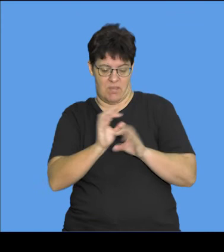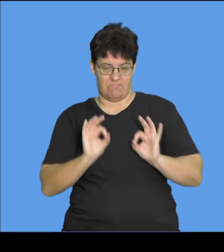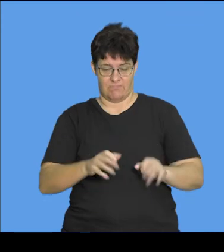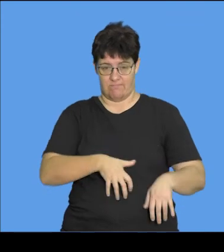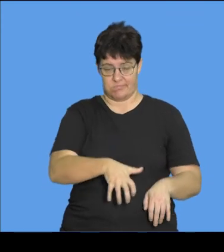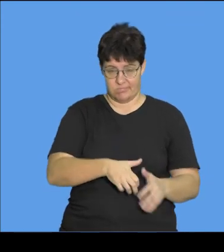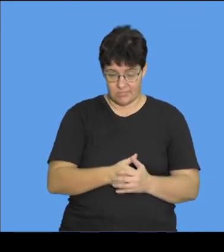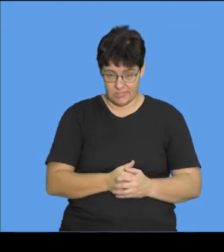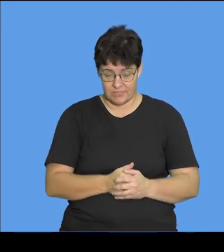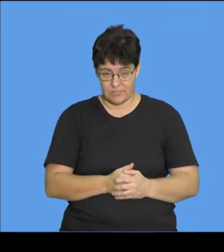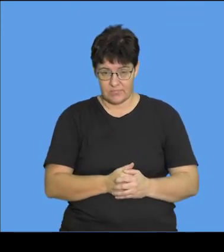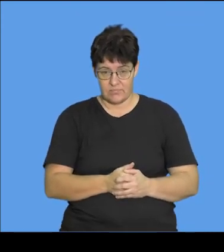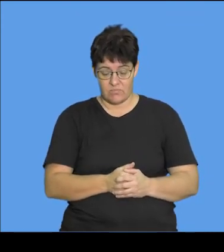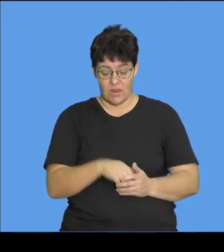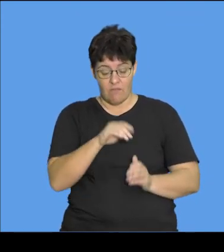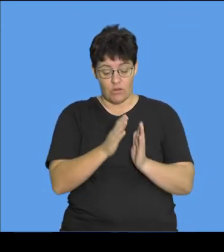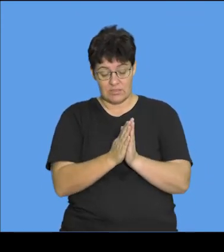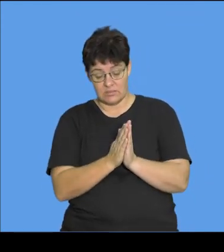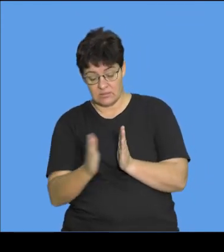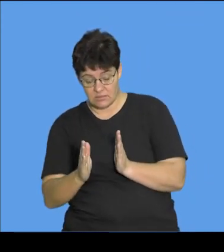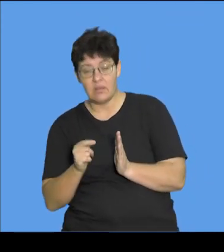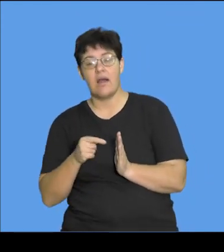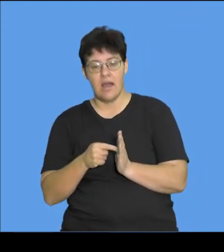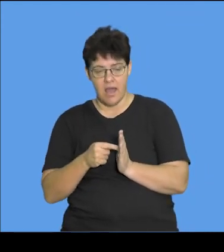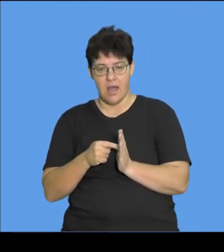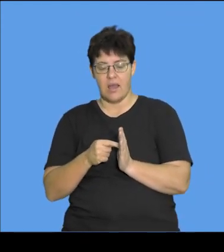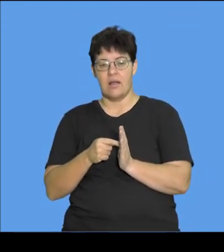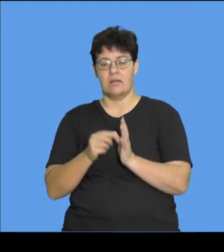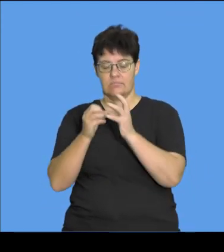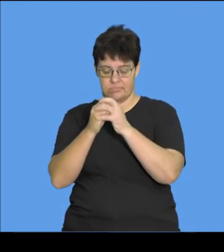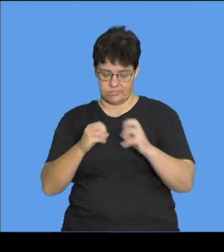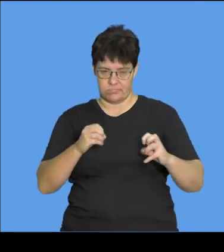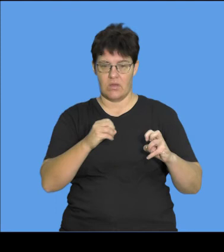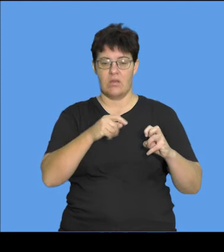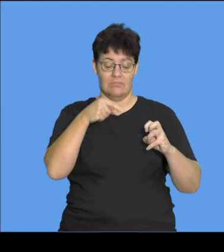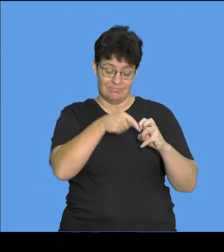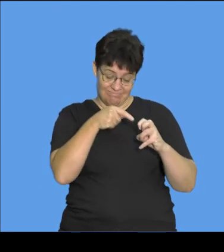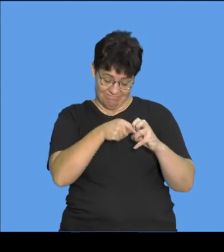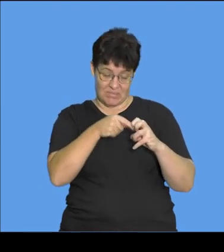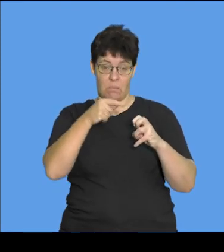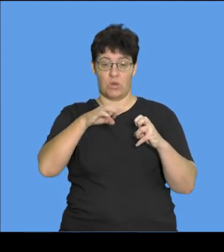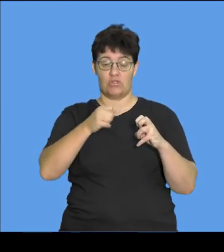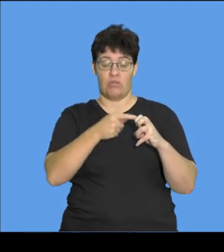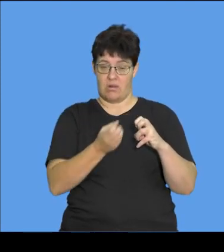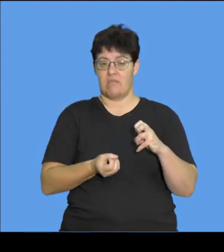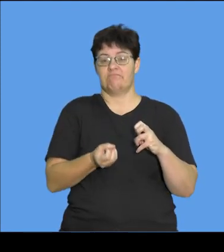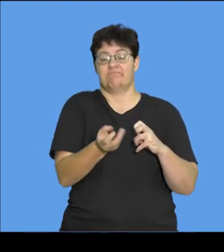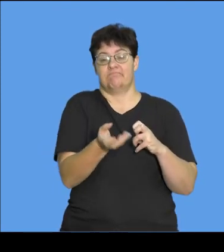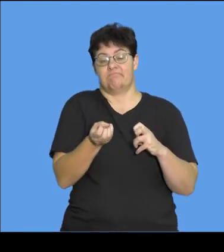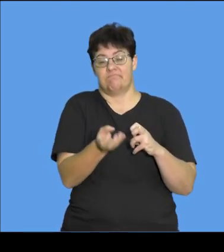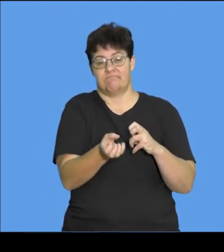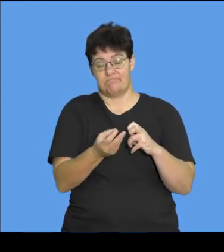After day 14, we see that corpus luteum has released progesterone, and as you mentioned, progesterone plays an important role